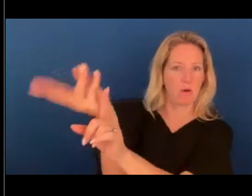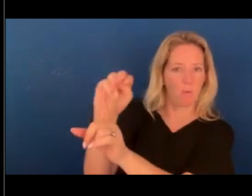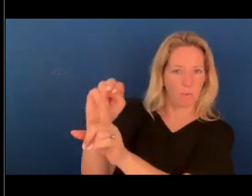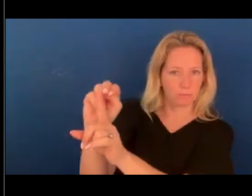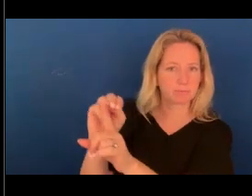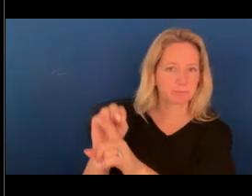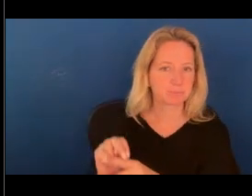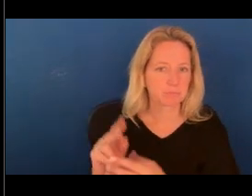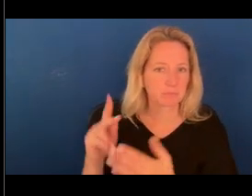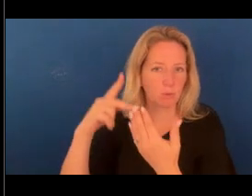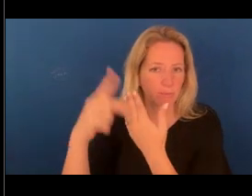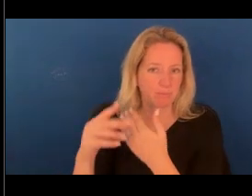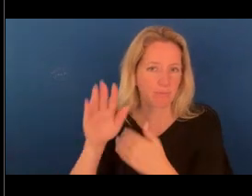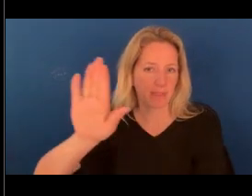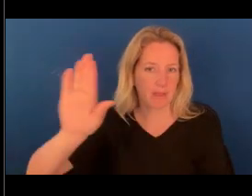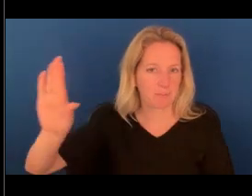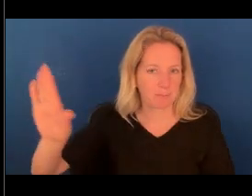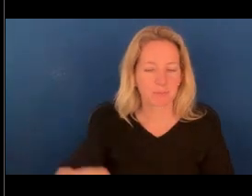slide, please.